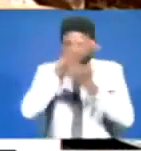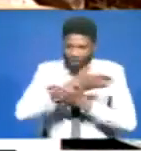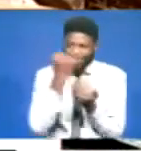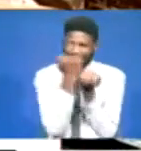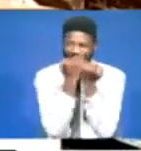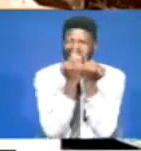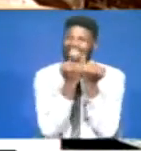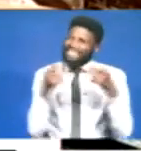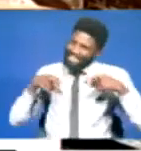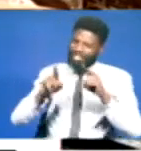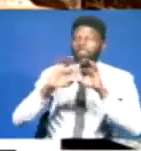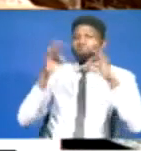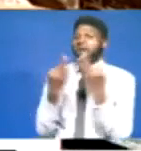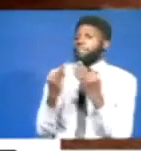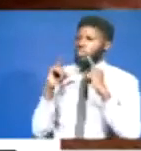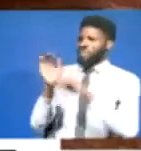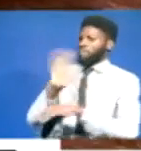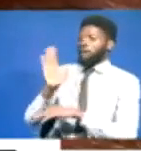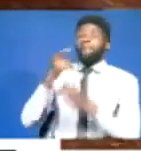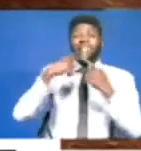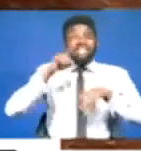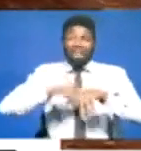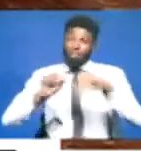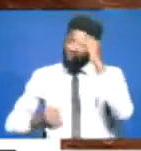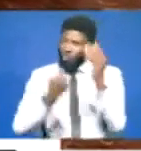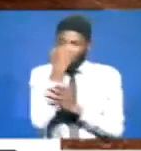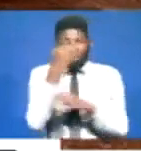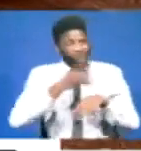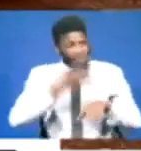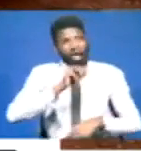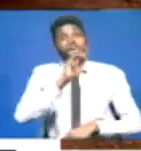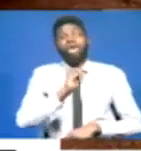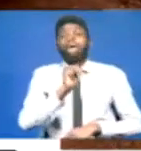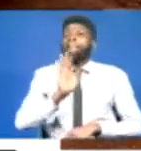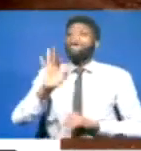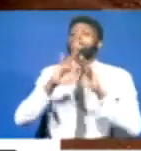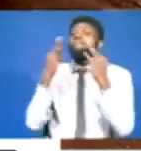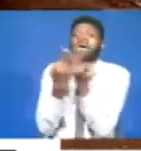when he woke up at 4 a.m., his family was no more.